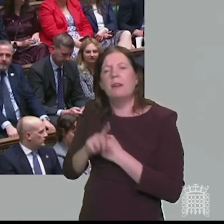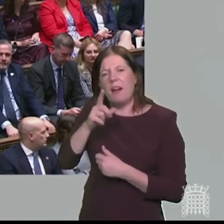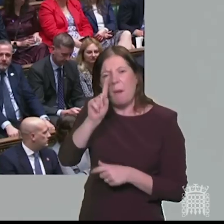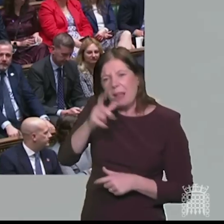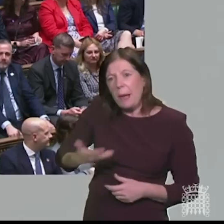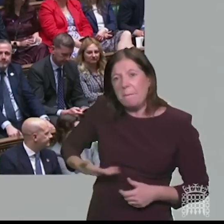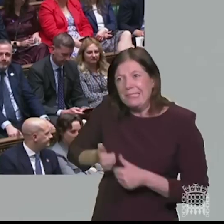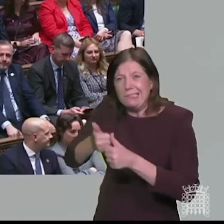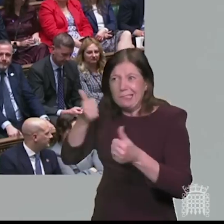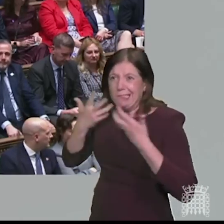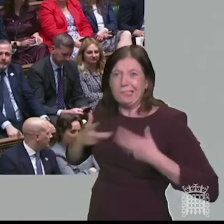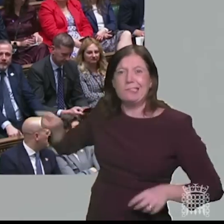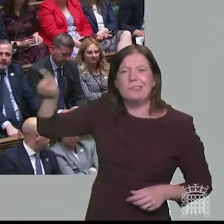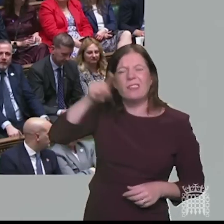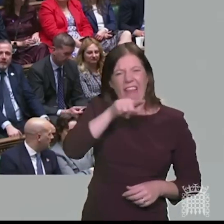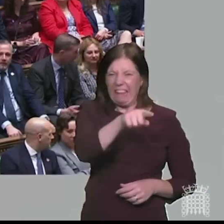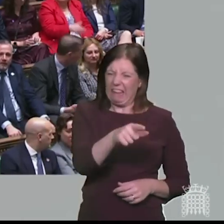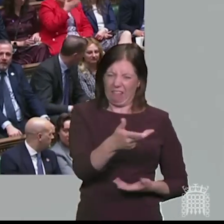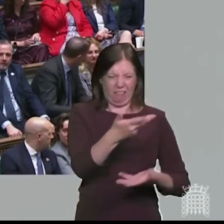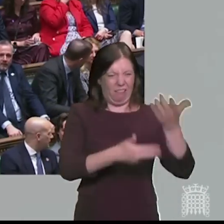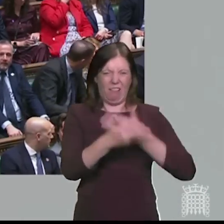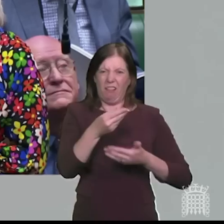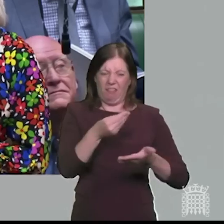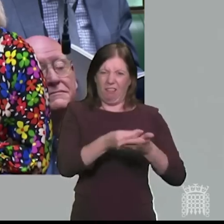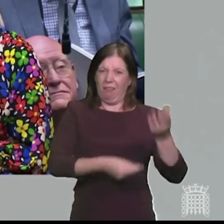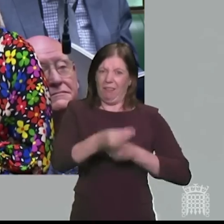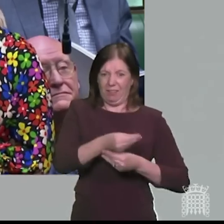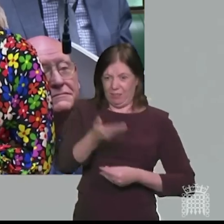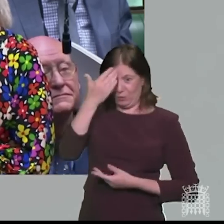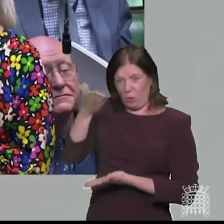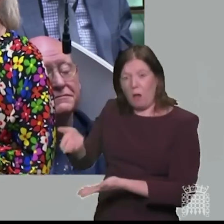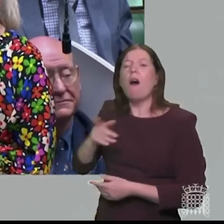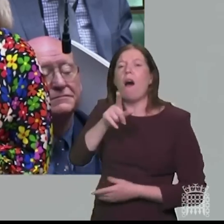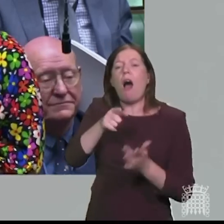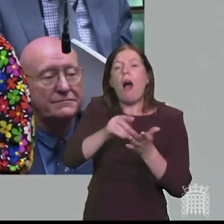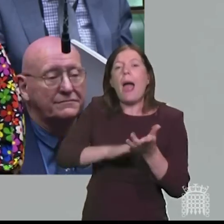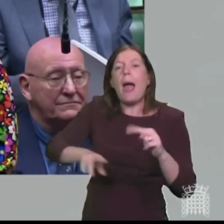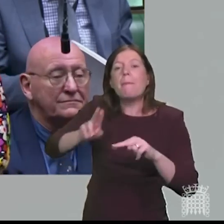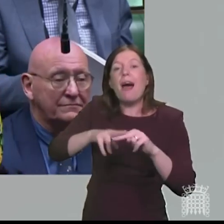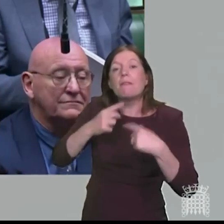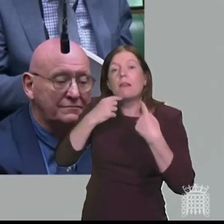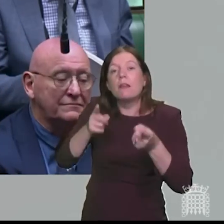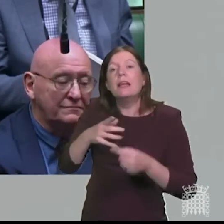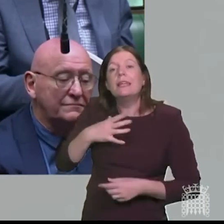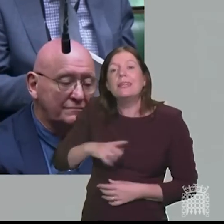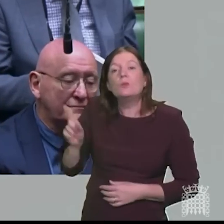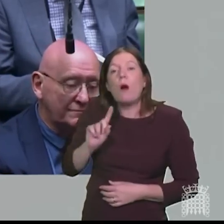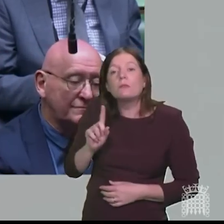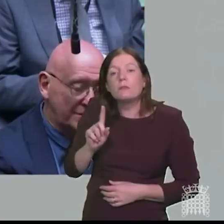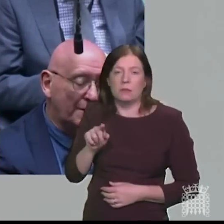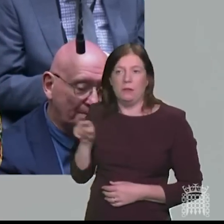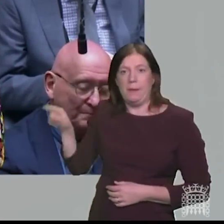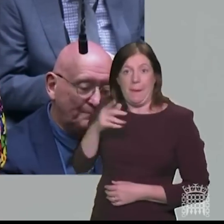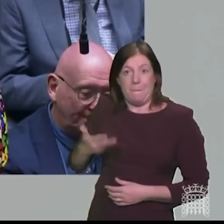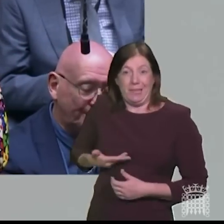up. Economic illiteracy. The IMF said this week that the way to cut inflation is for companies to cut their profit